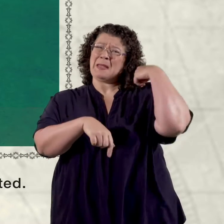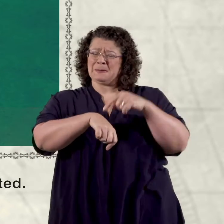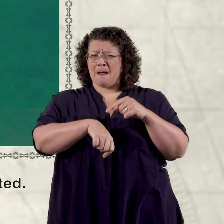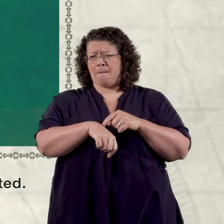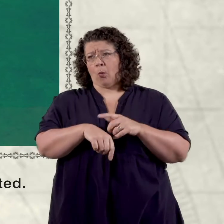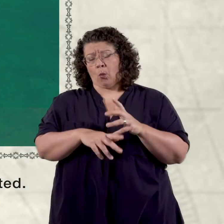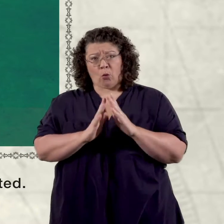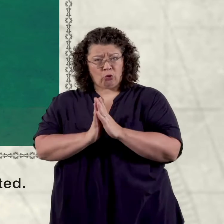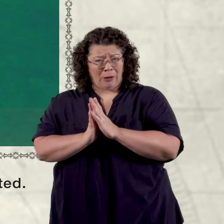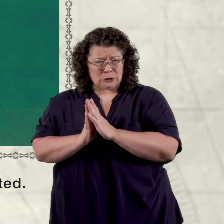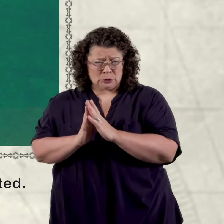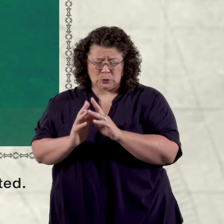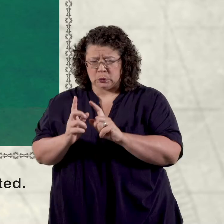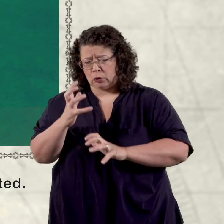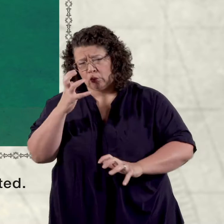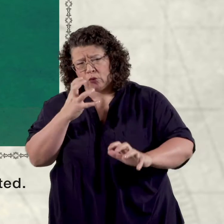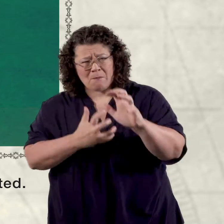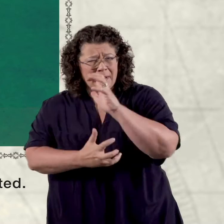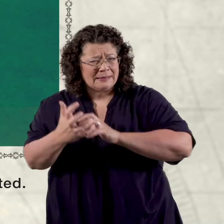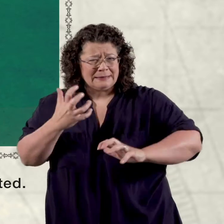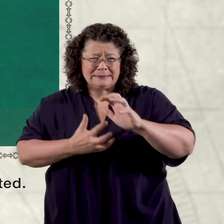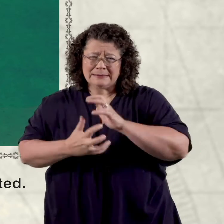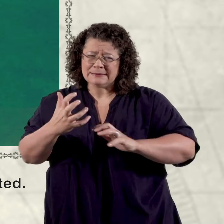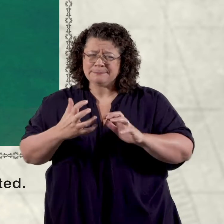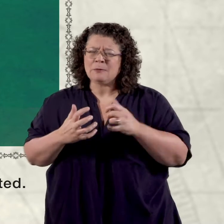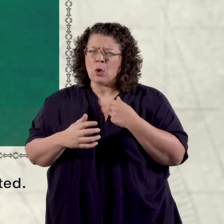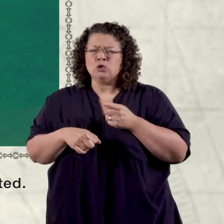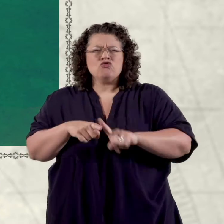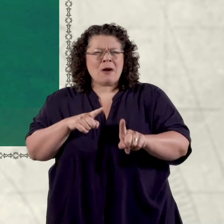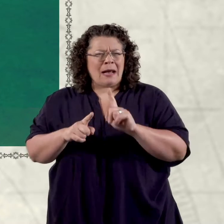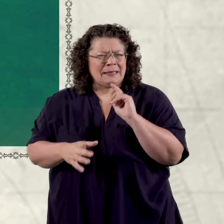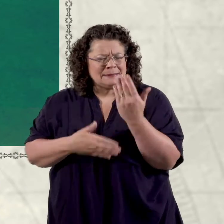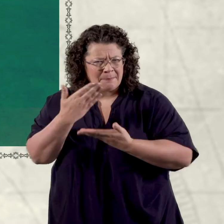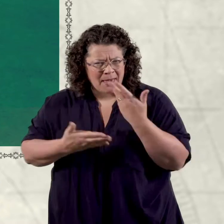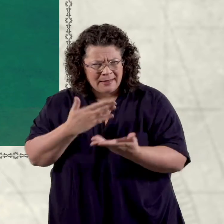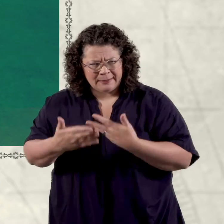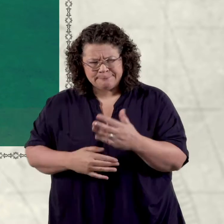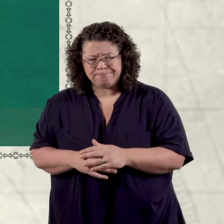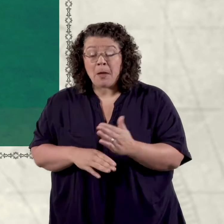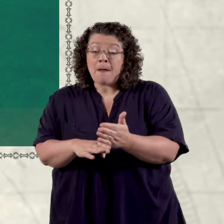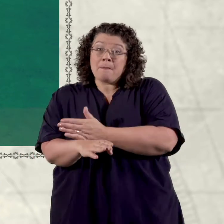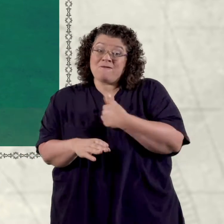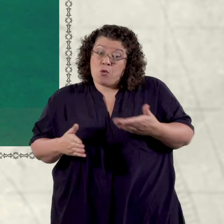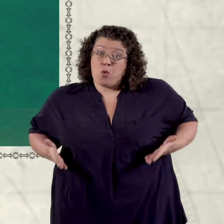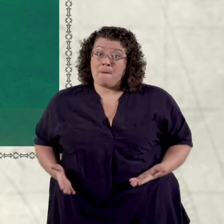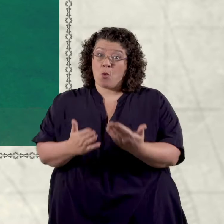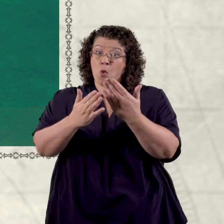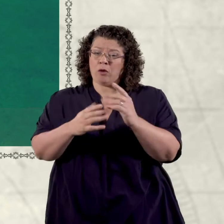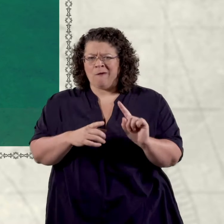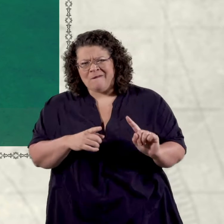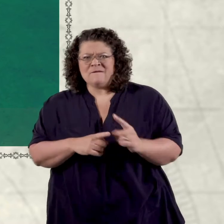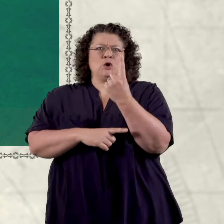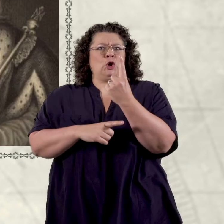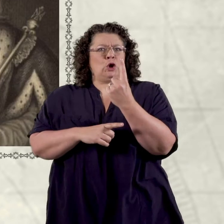was very complicated. Let me try and explain to you. Now, before I was born, the first of the